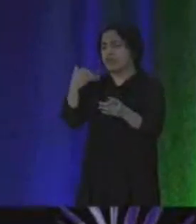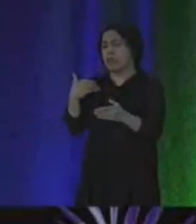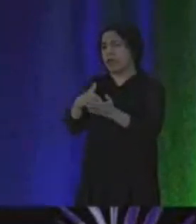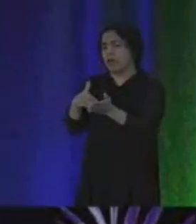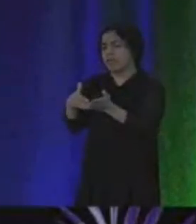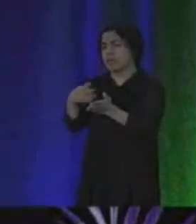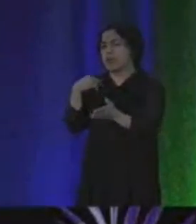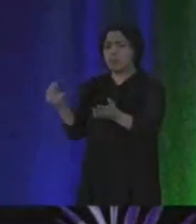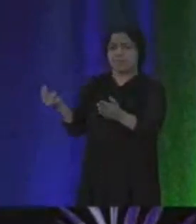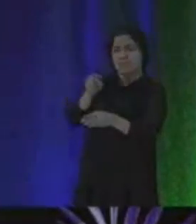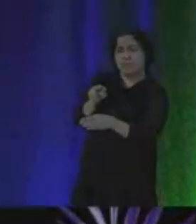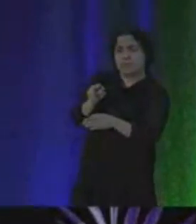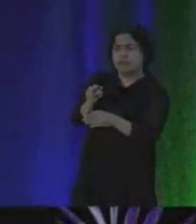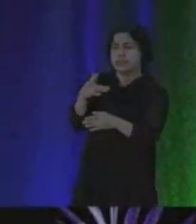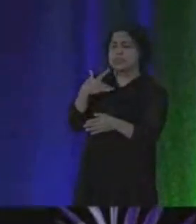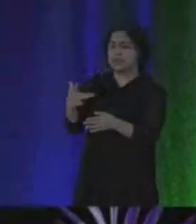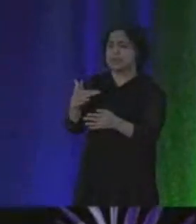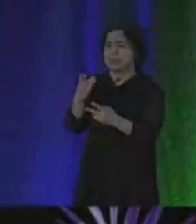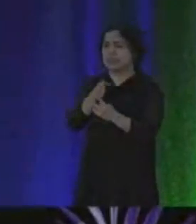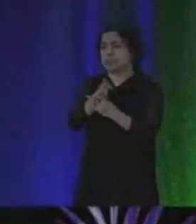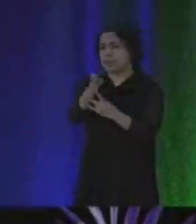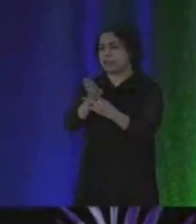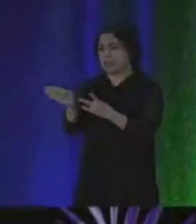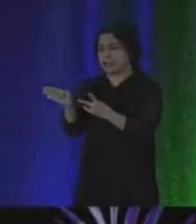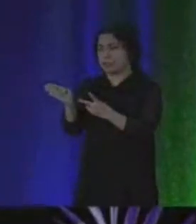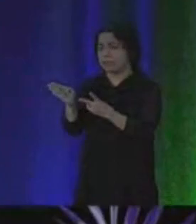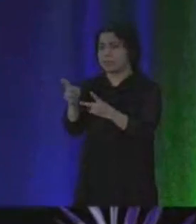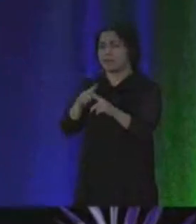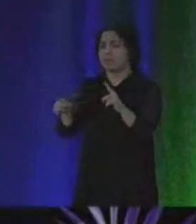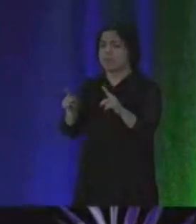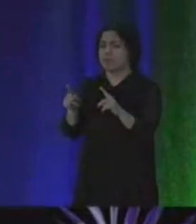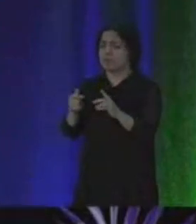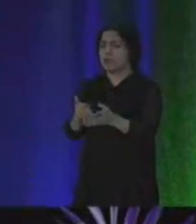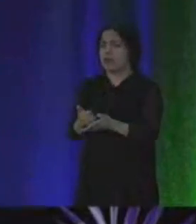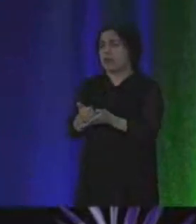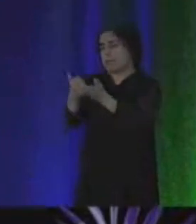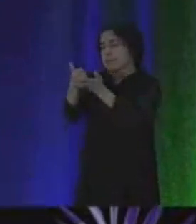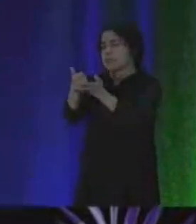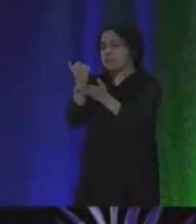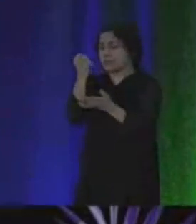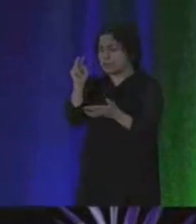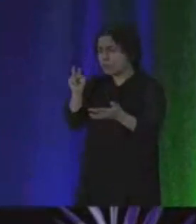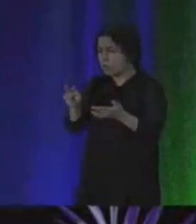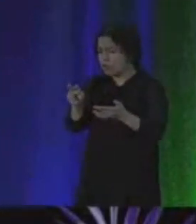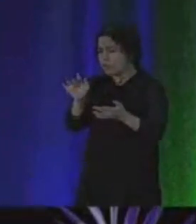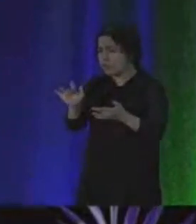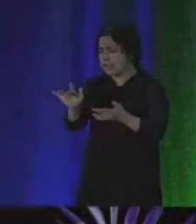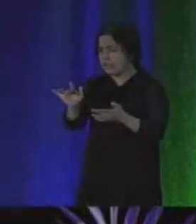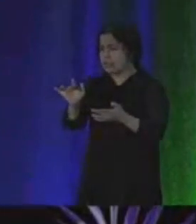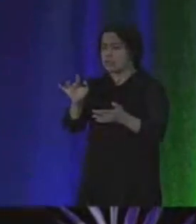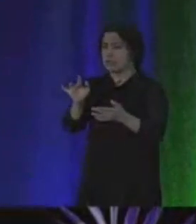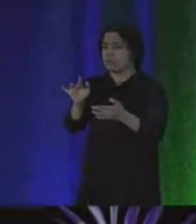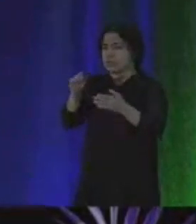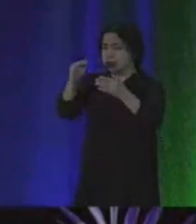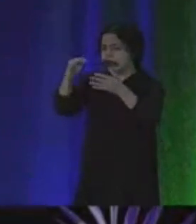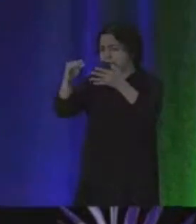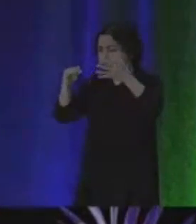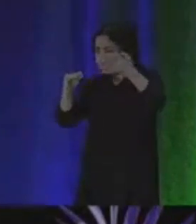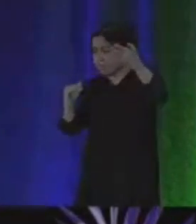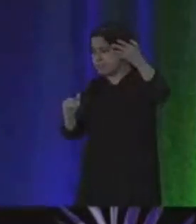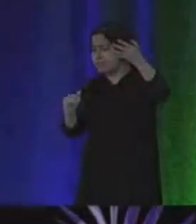like binary. But it's really helpful to look in here when you click on an individual one. You'll see what's going on. So